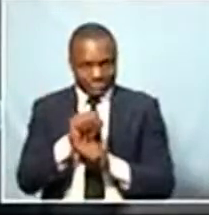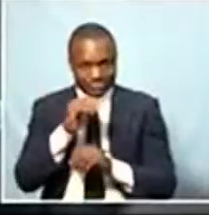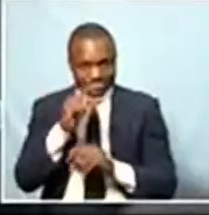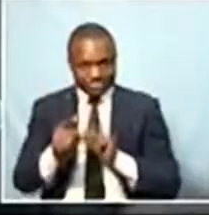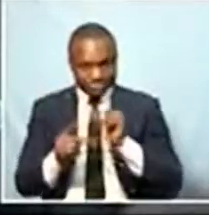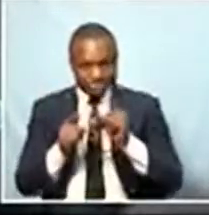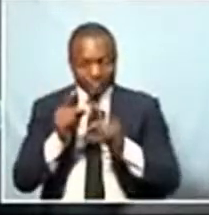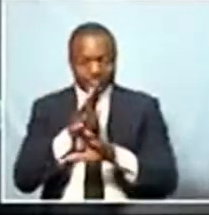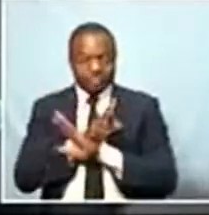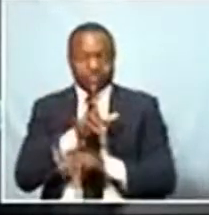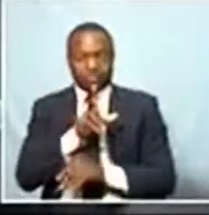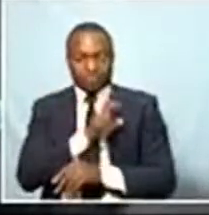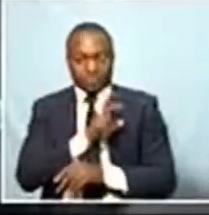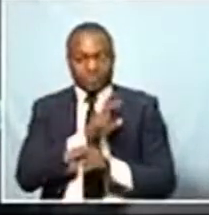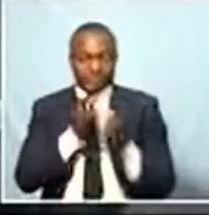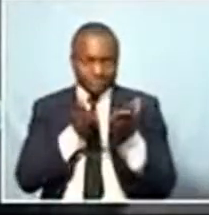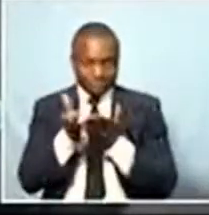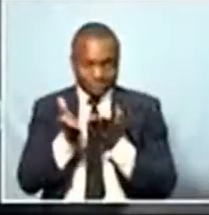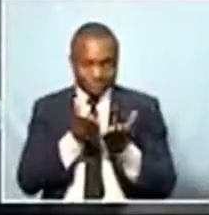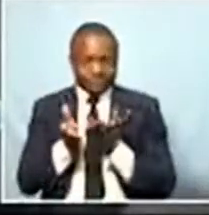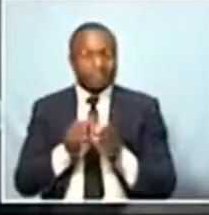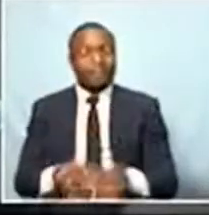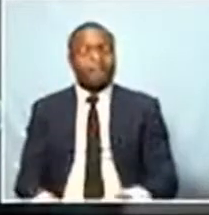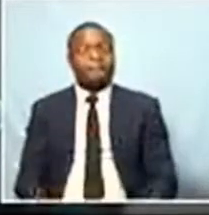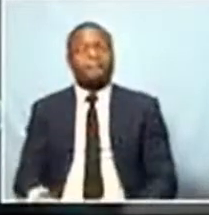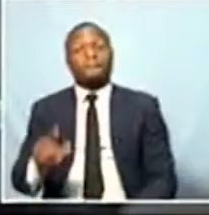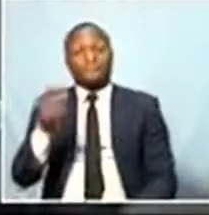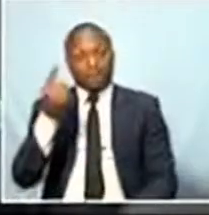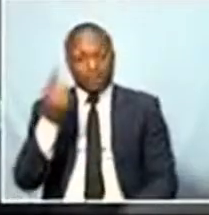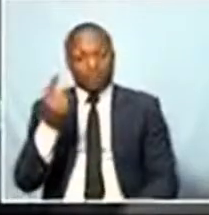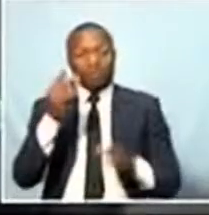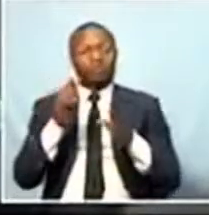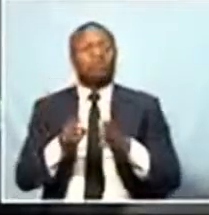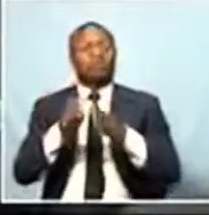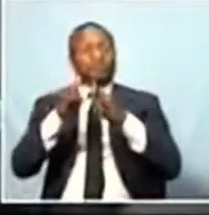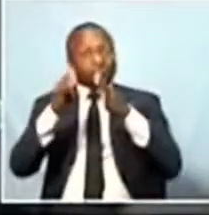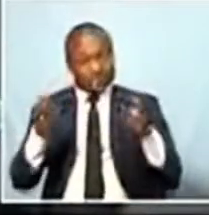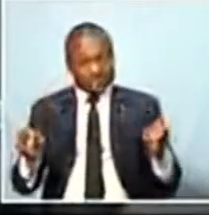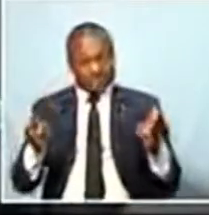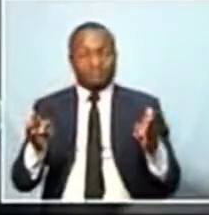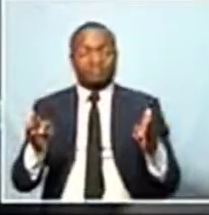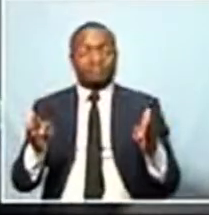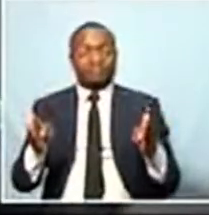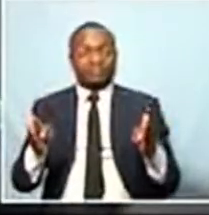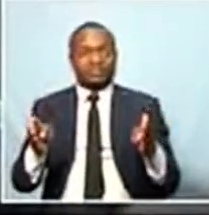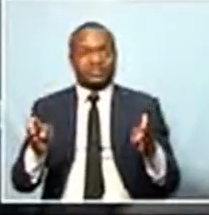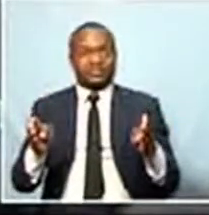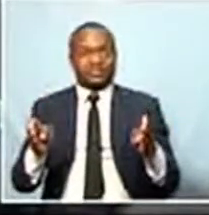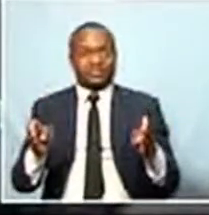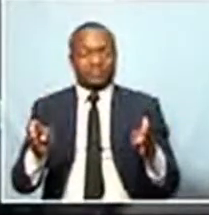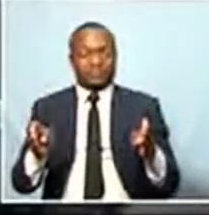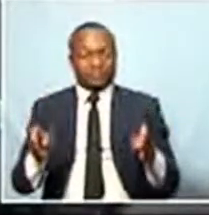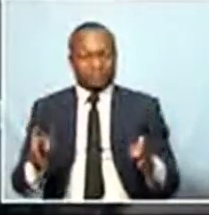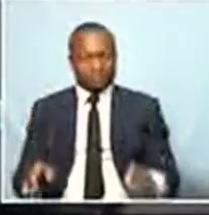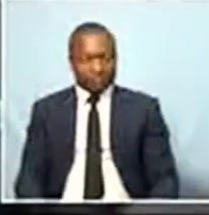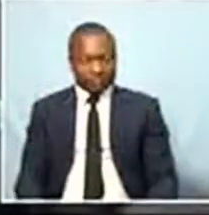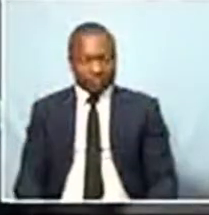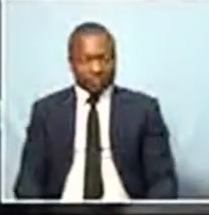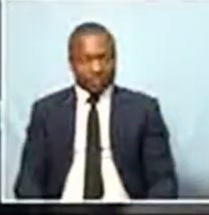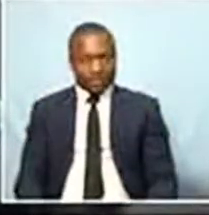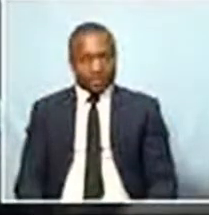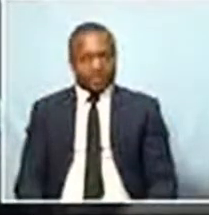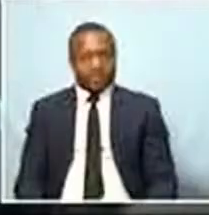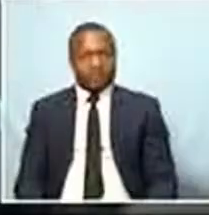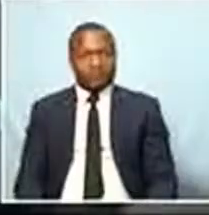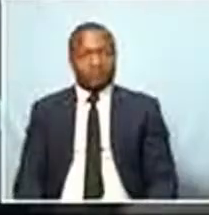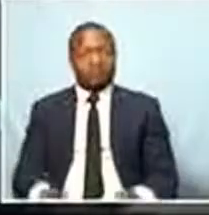Police Service, being one of the biggest, or if not the biggest, culprits when it comes